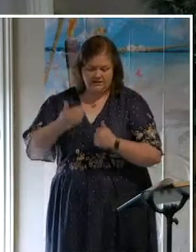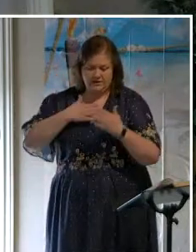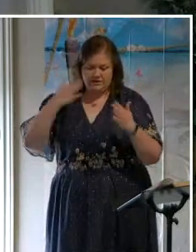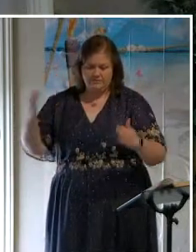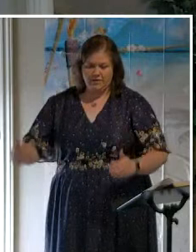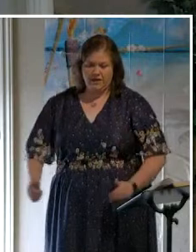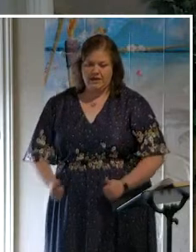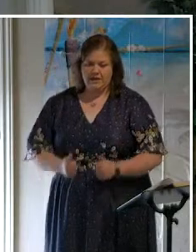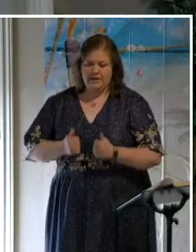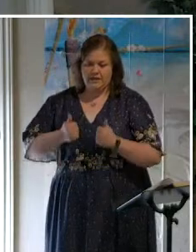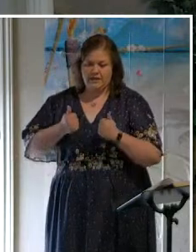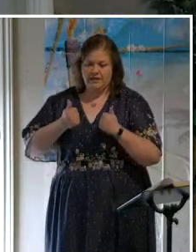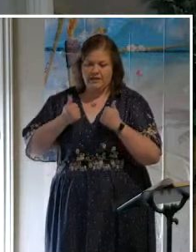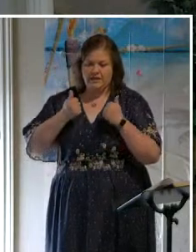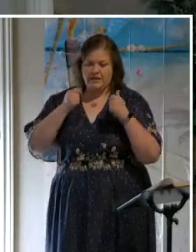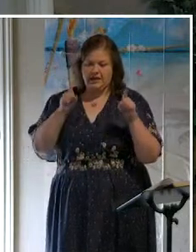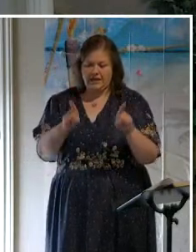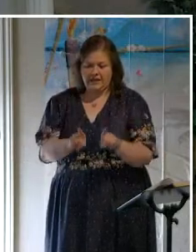now I'm living my life.